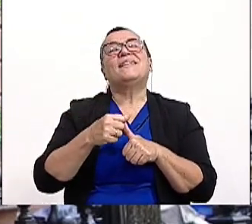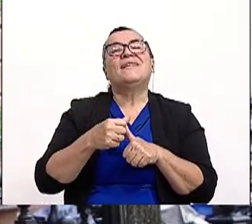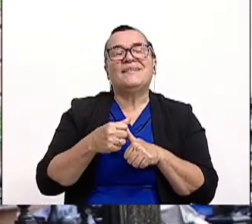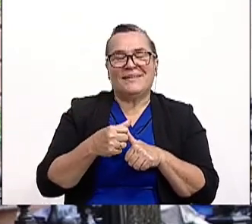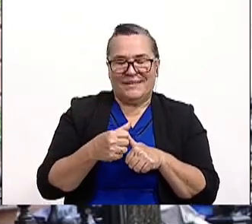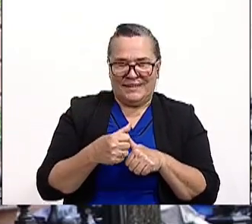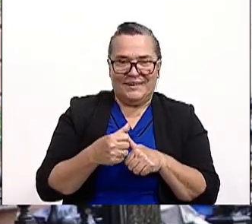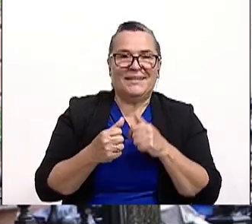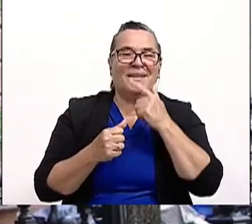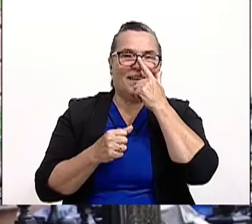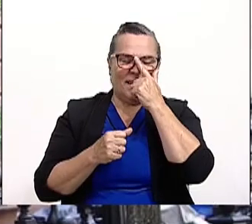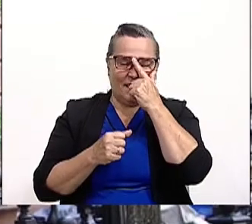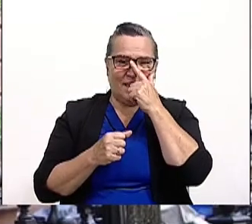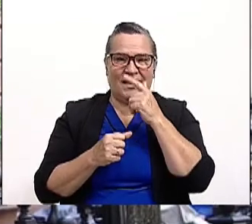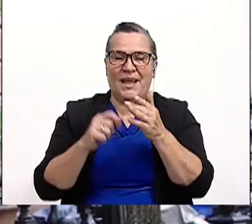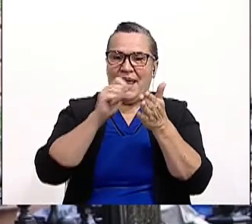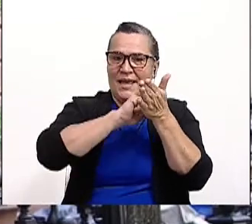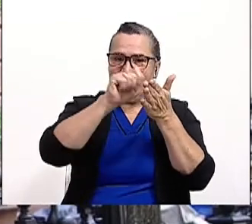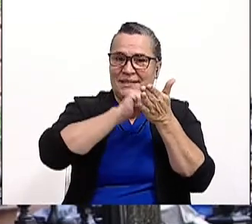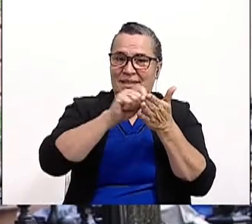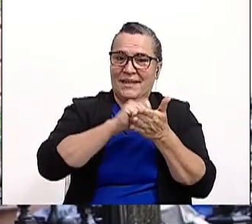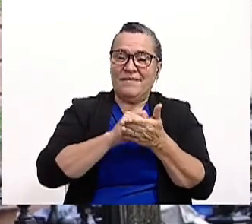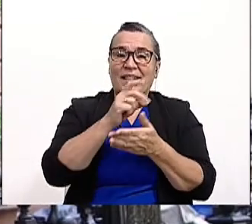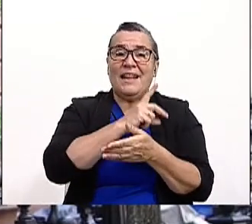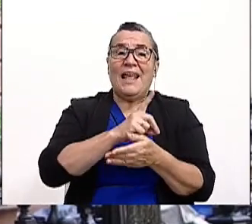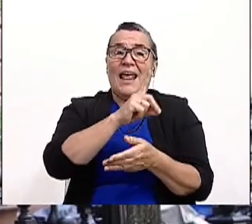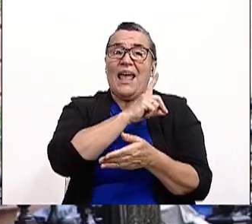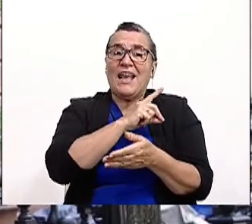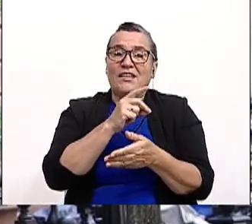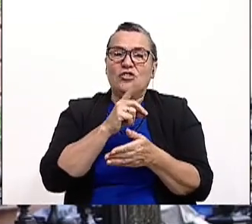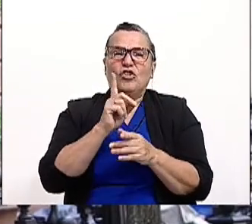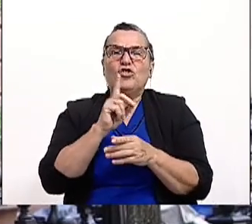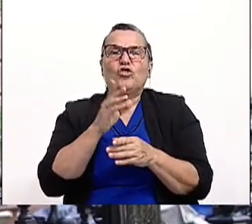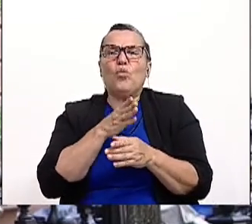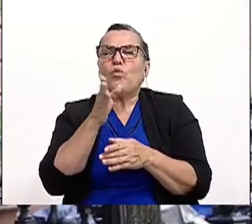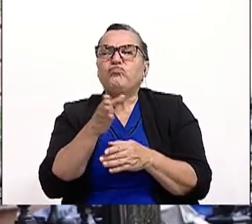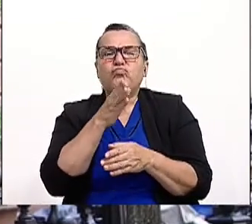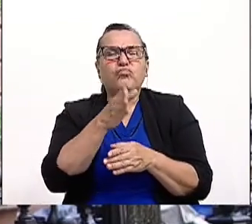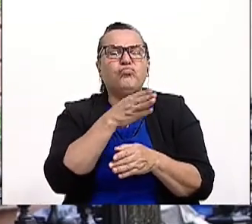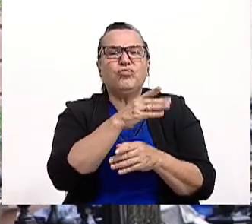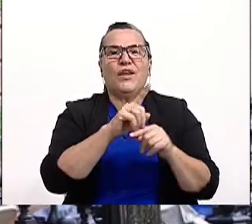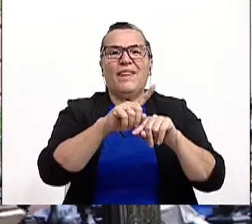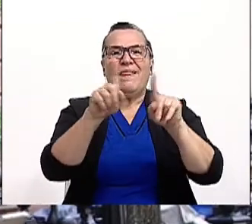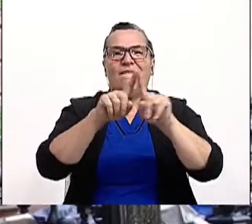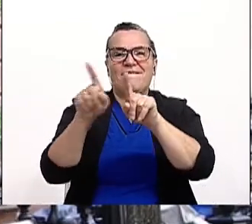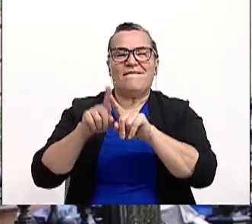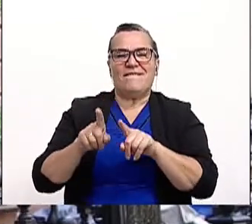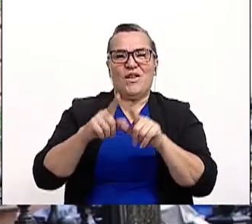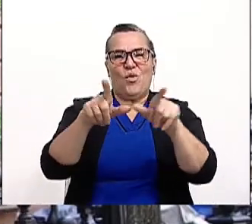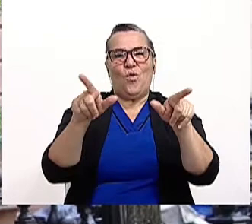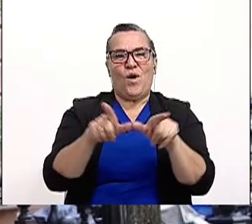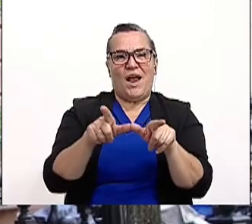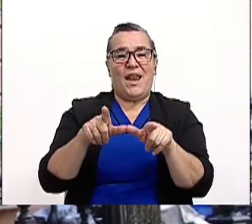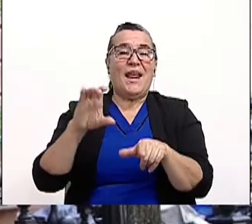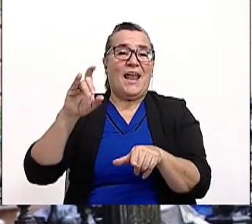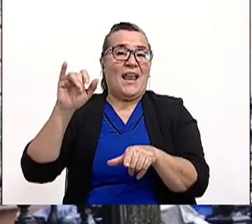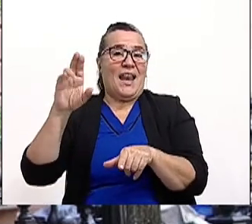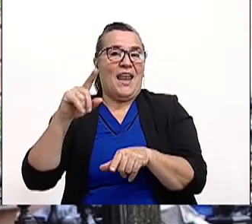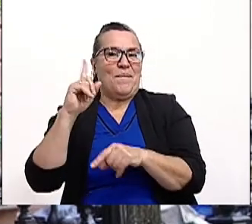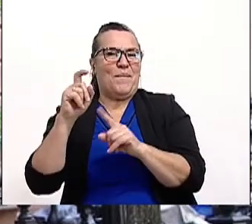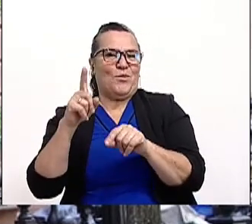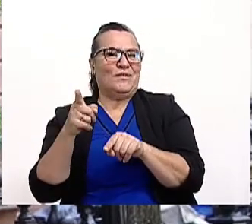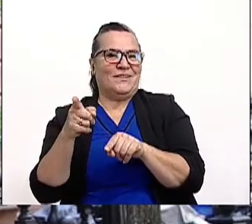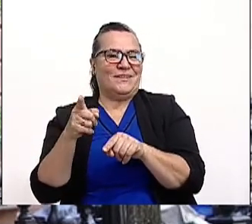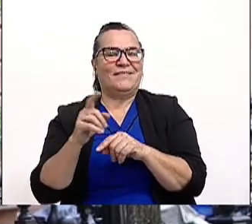Yes, very good. You have to write the directions to get to the different places that Claire is asking for.